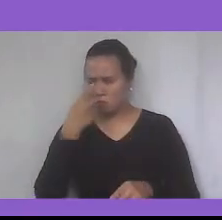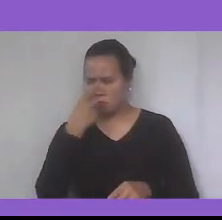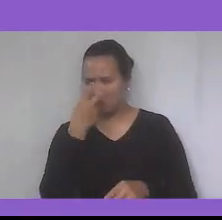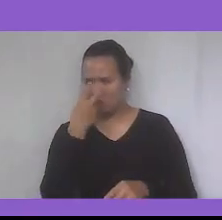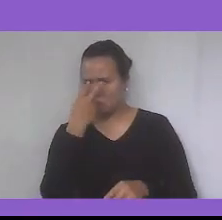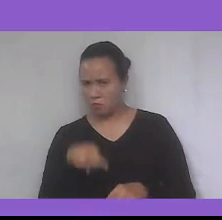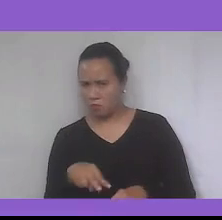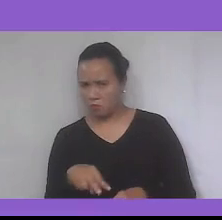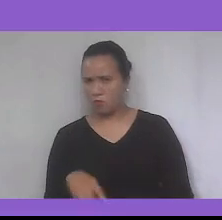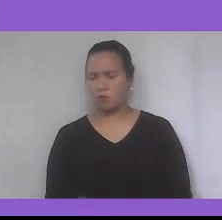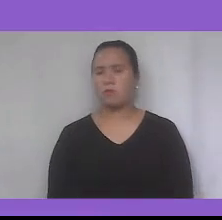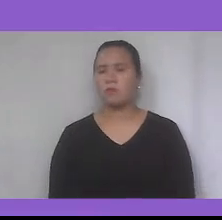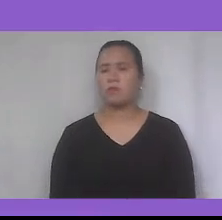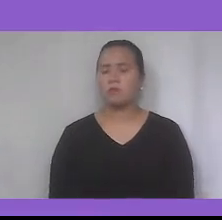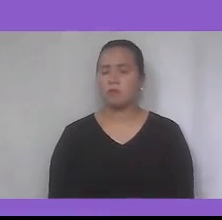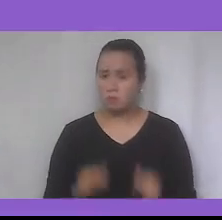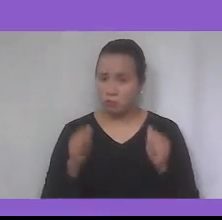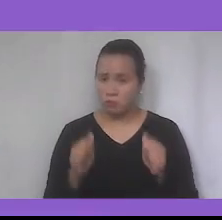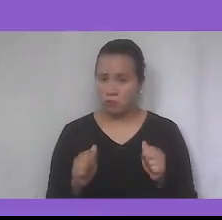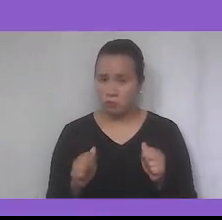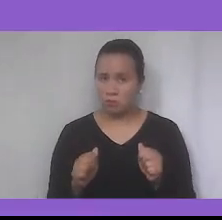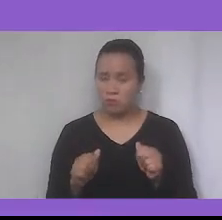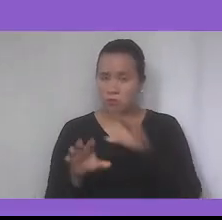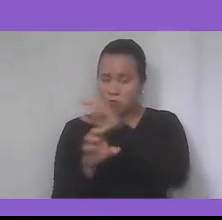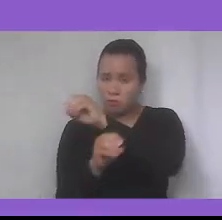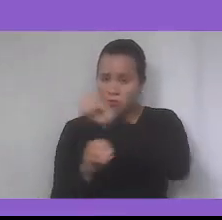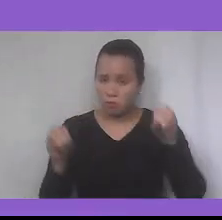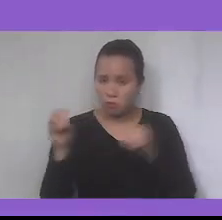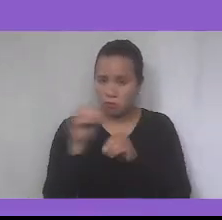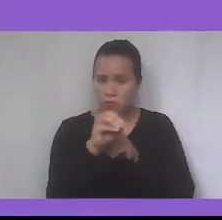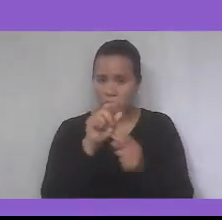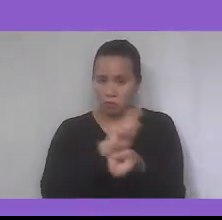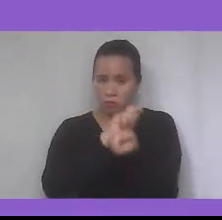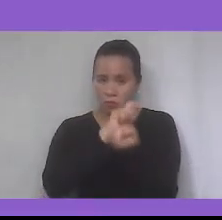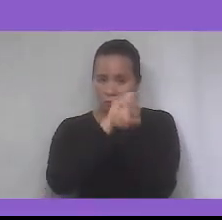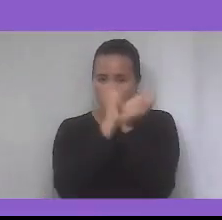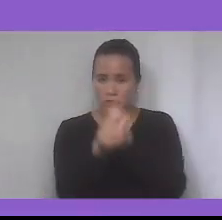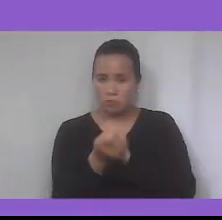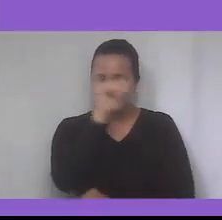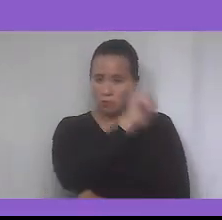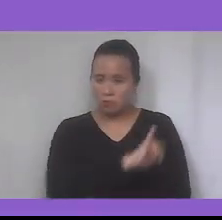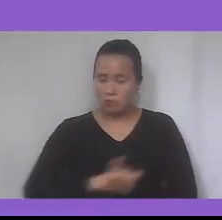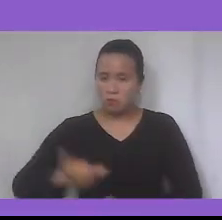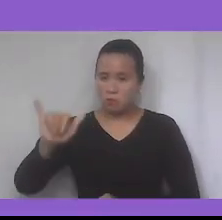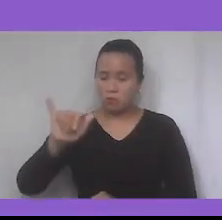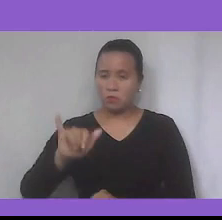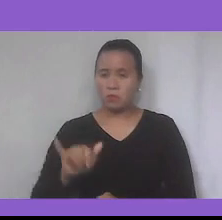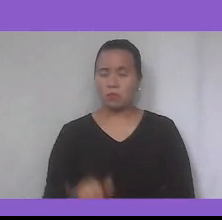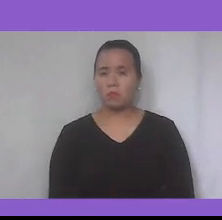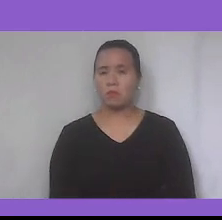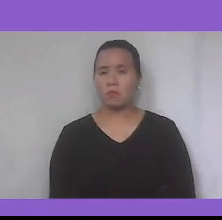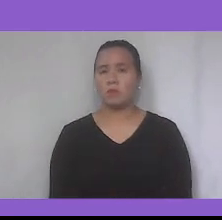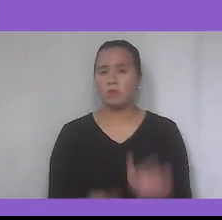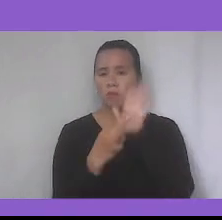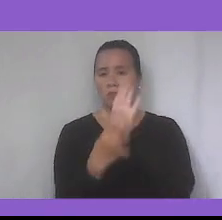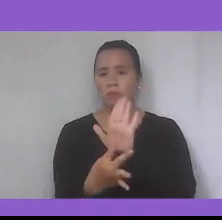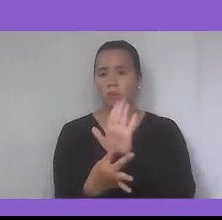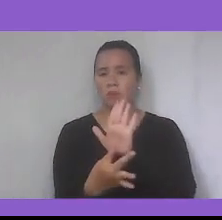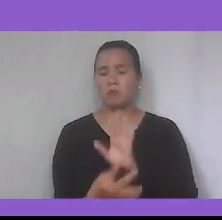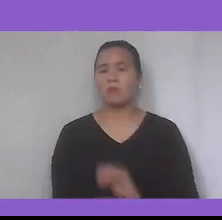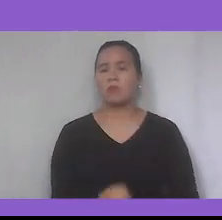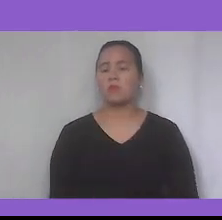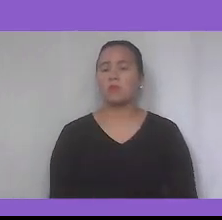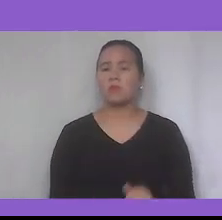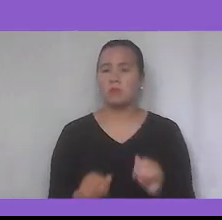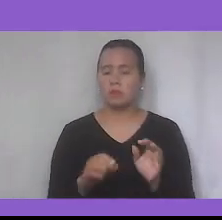na hindi na-recognize. Pwede rin natin siyang i-convert to the same format, no? Pero hindi siya